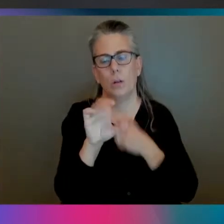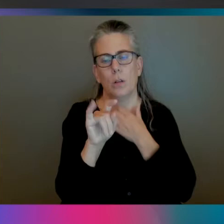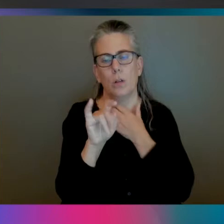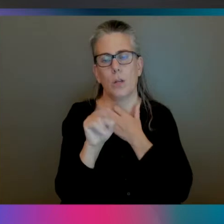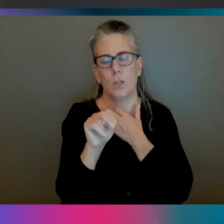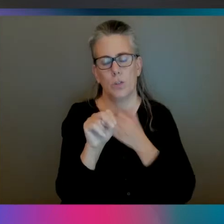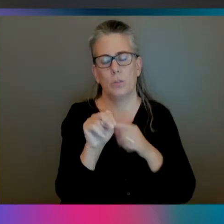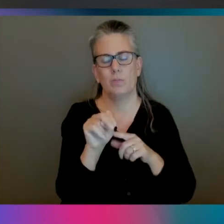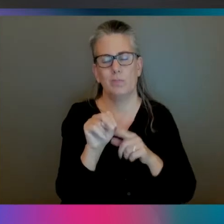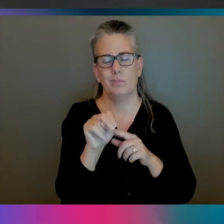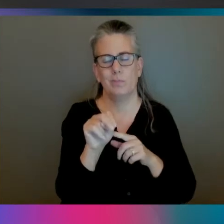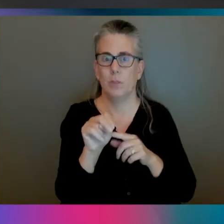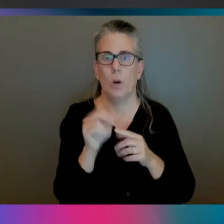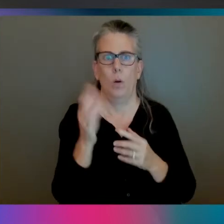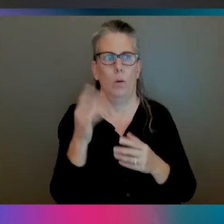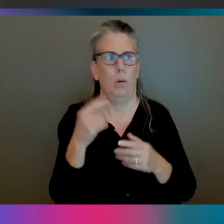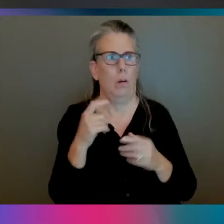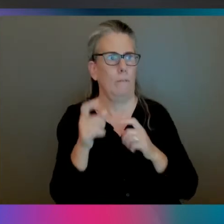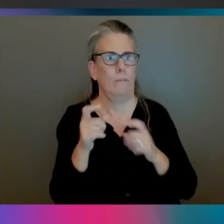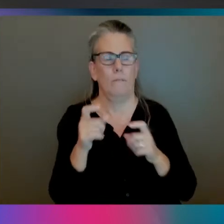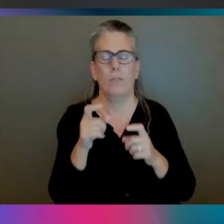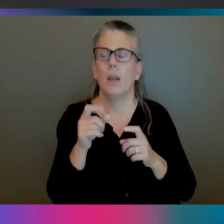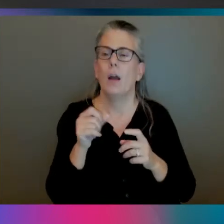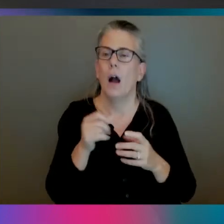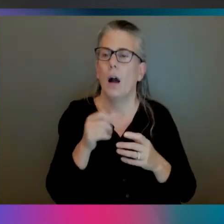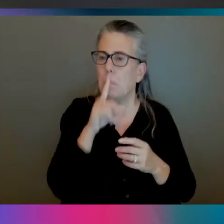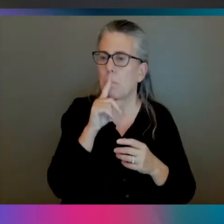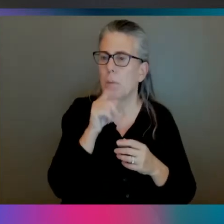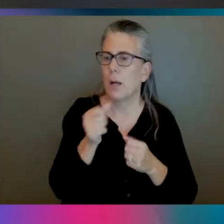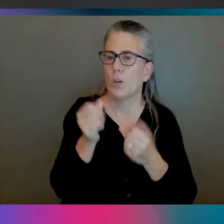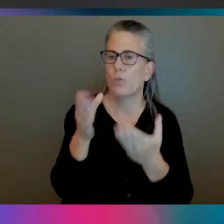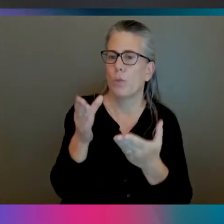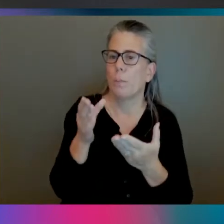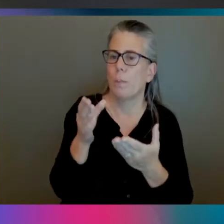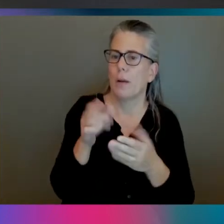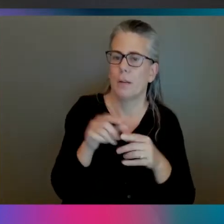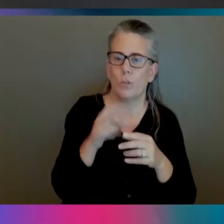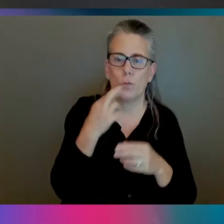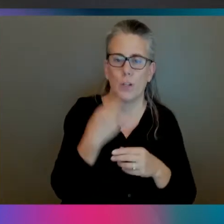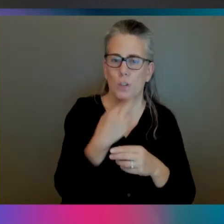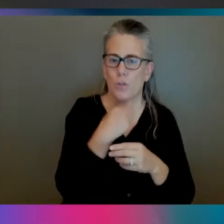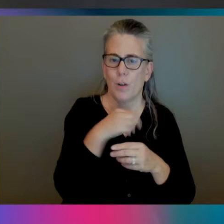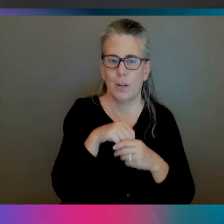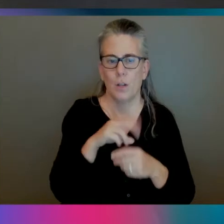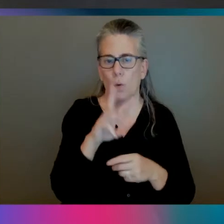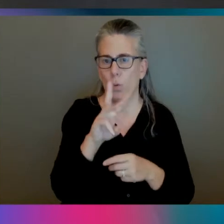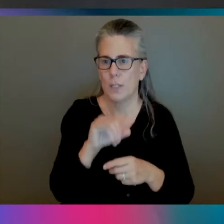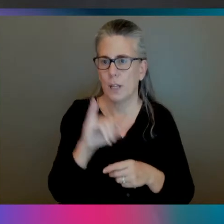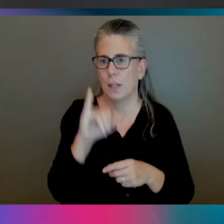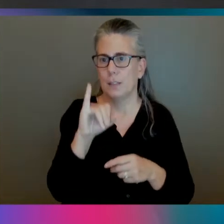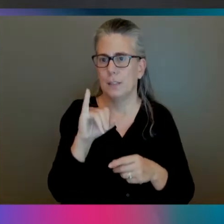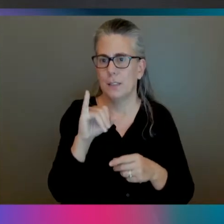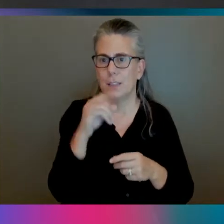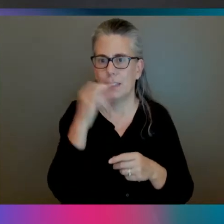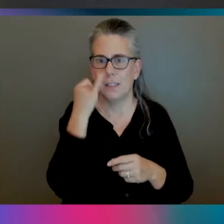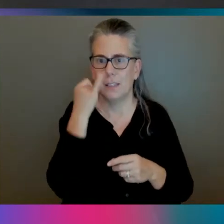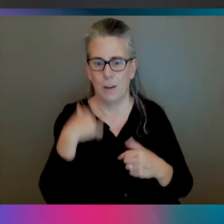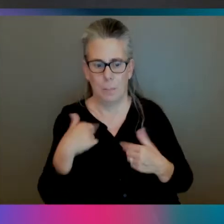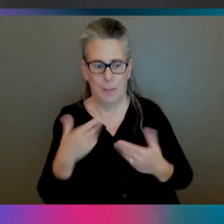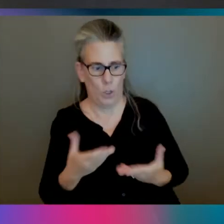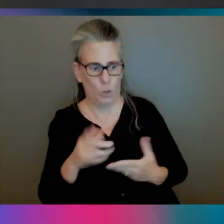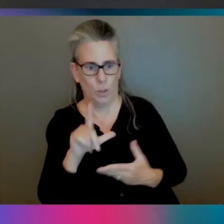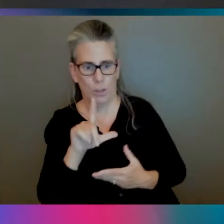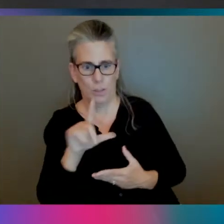to recommend it. I'm not going to recommend a restaurant in Wisconsin when I'm in Las Vegas, right? That kind of makes sense. So localization there too.